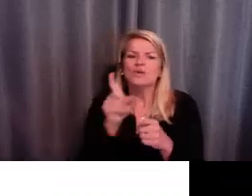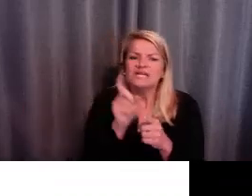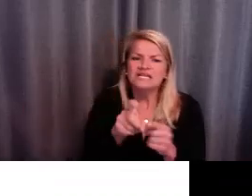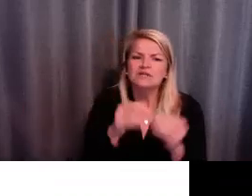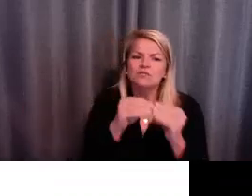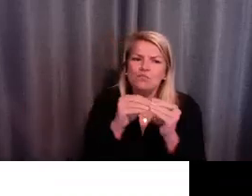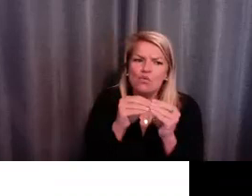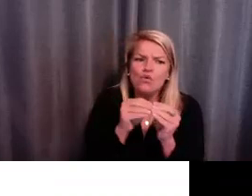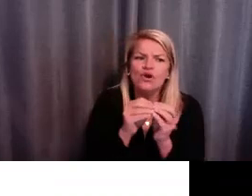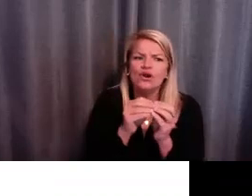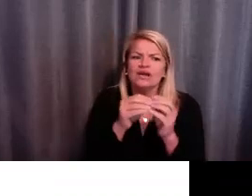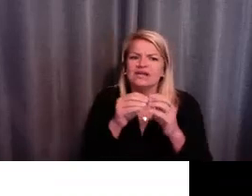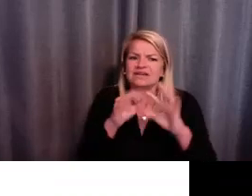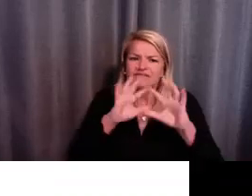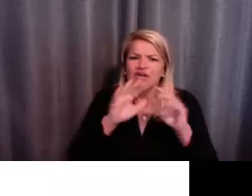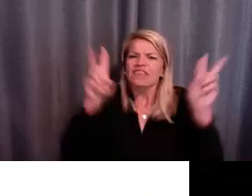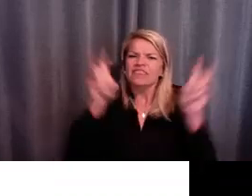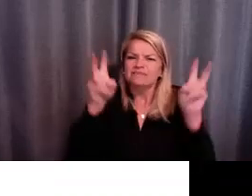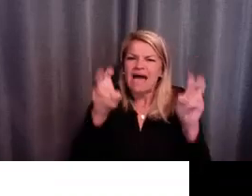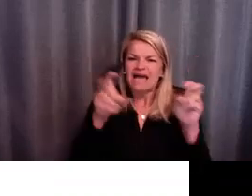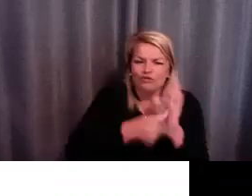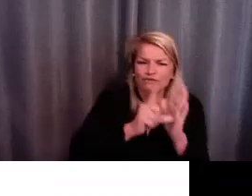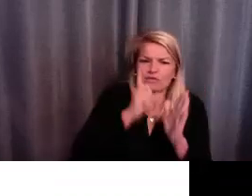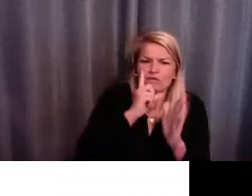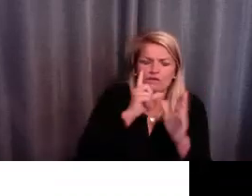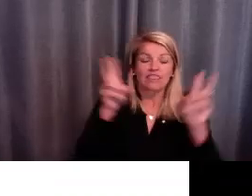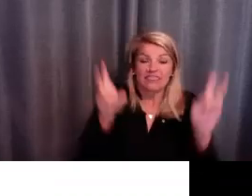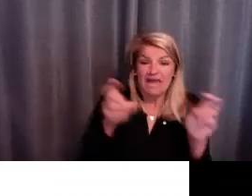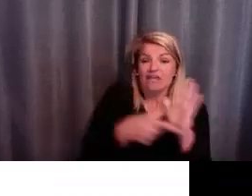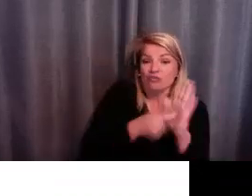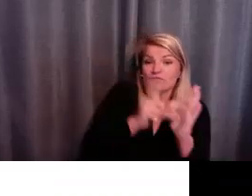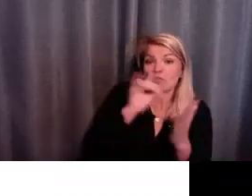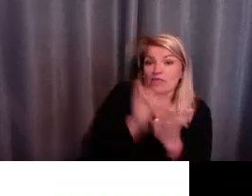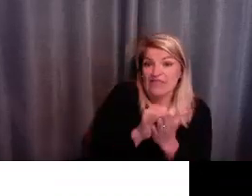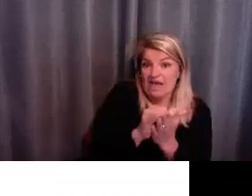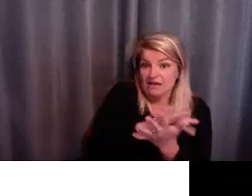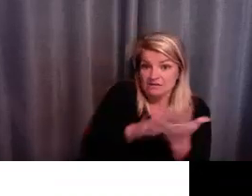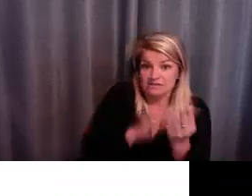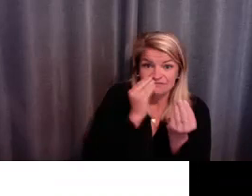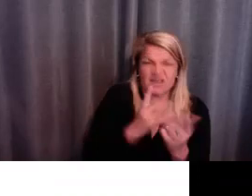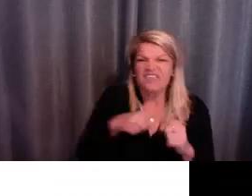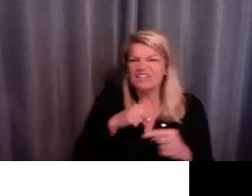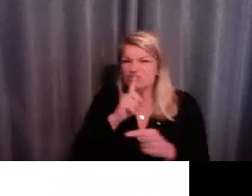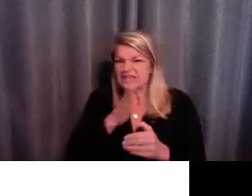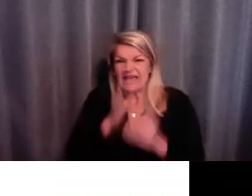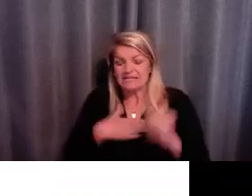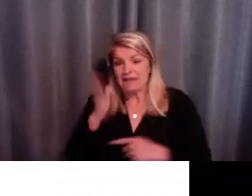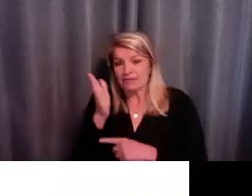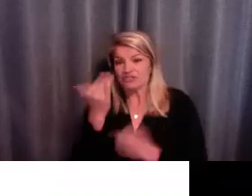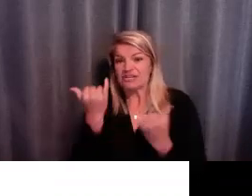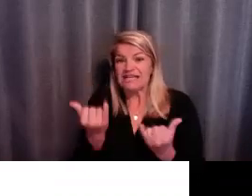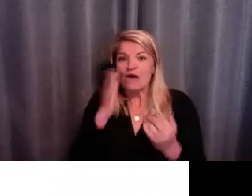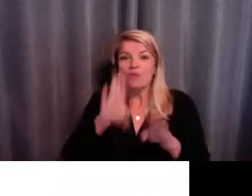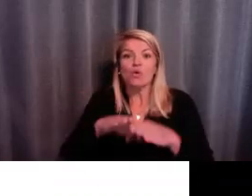thorough thematic review on the topic. So this is the end of my presentation, and opening the floor